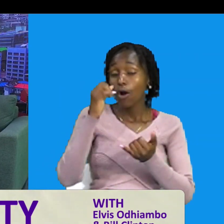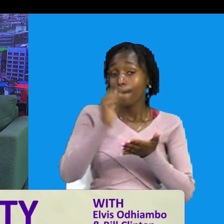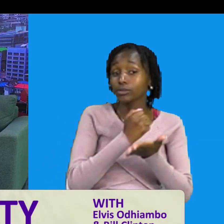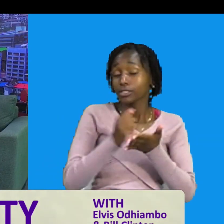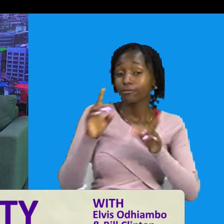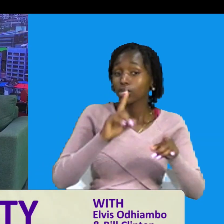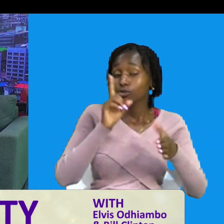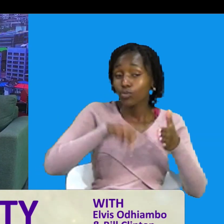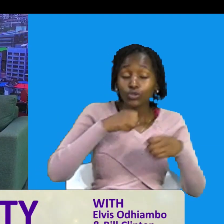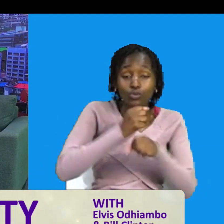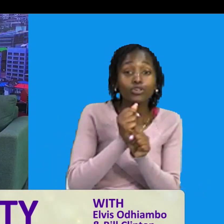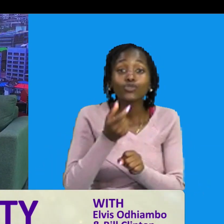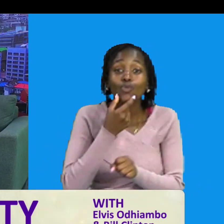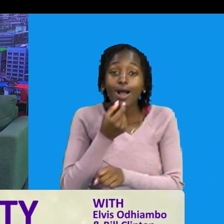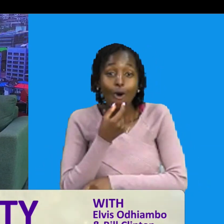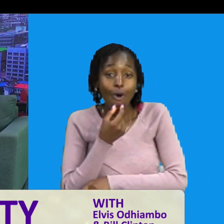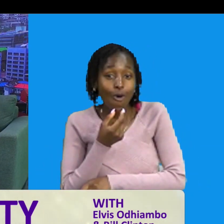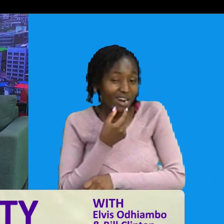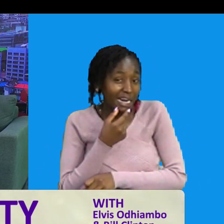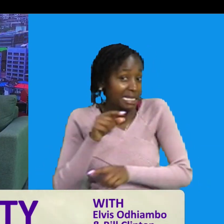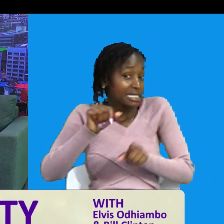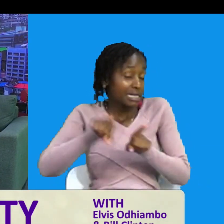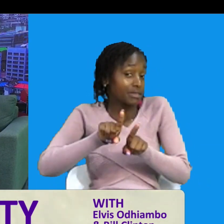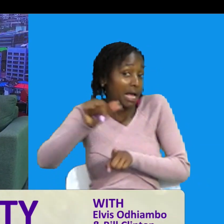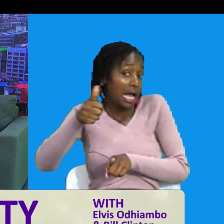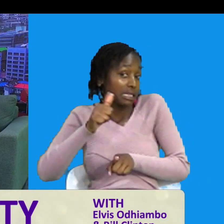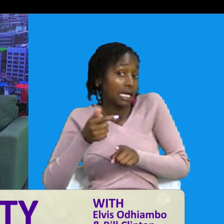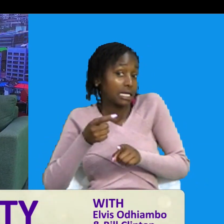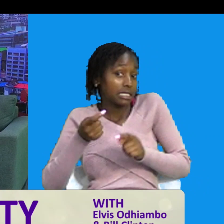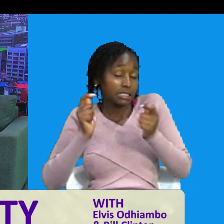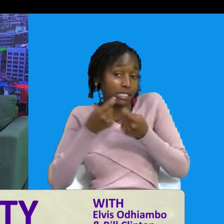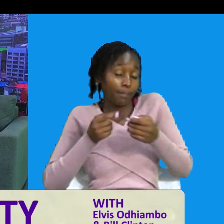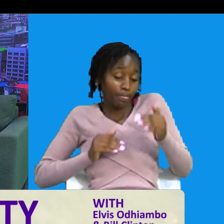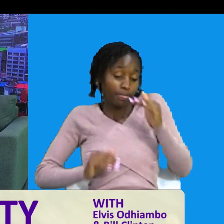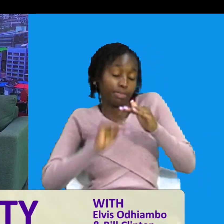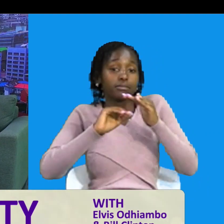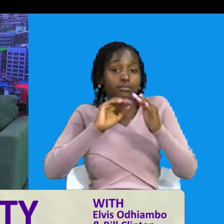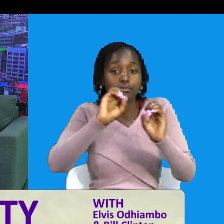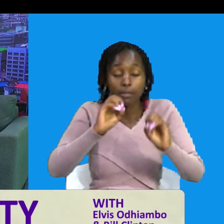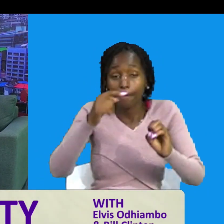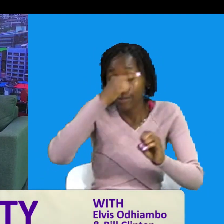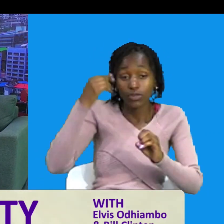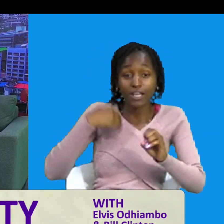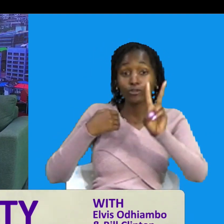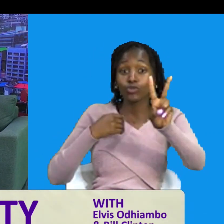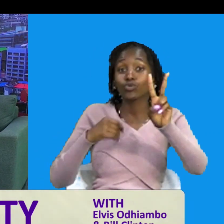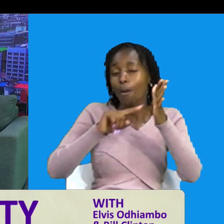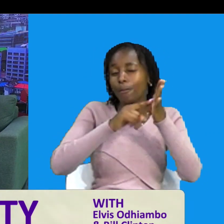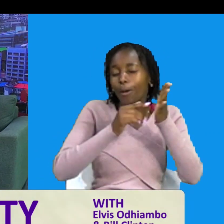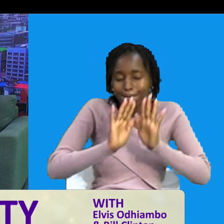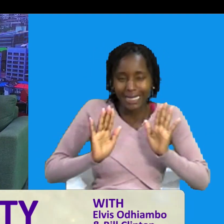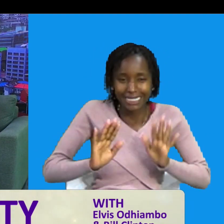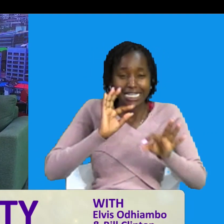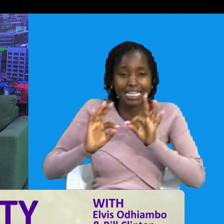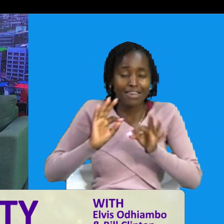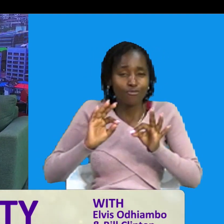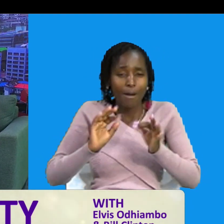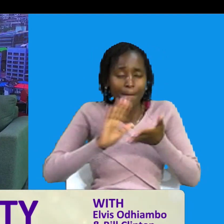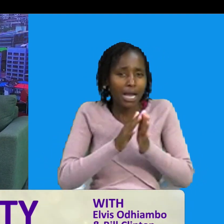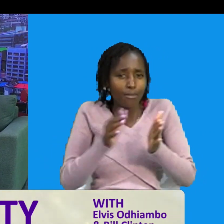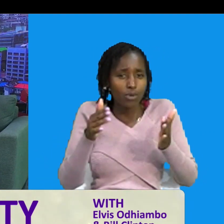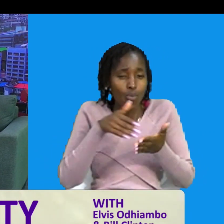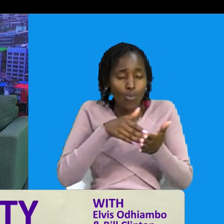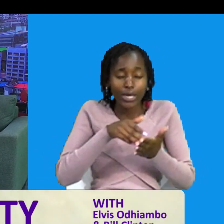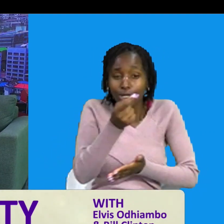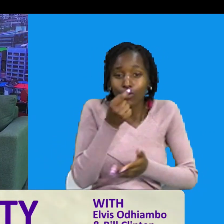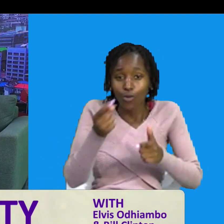likes of Gor Mahia don't, closing the gap? Because it's only 4 points that is separating the two sides. But should they slip up, against their opponents,